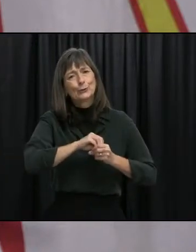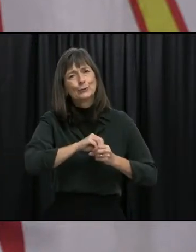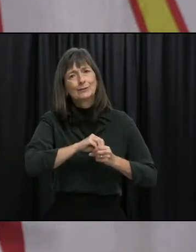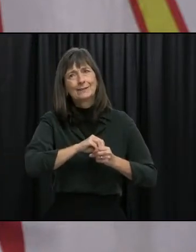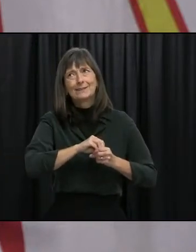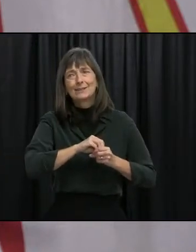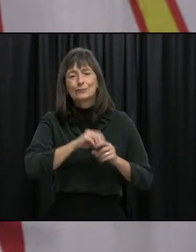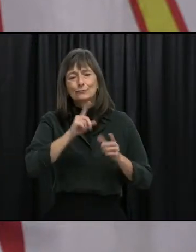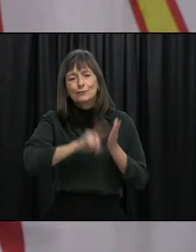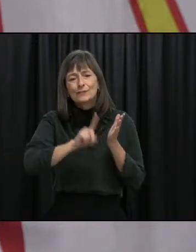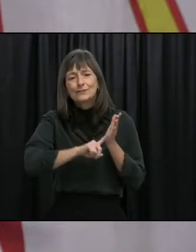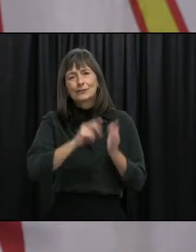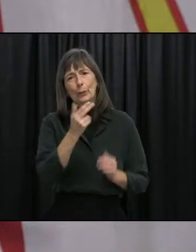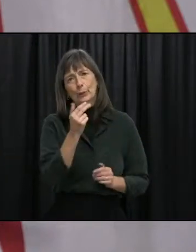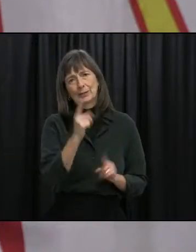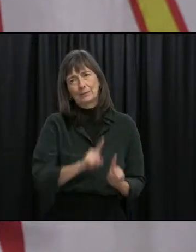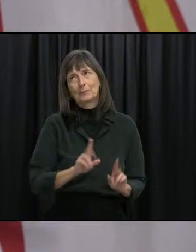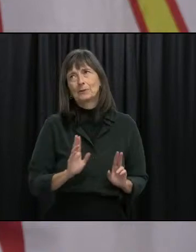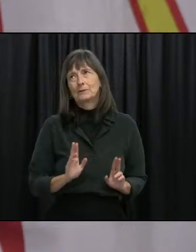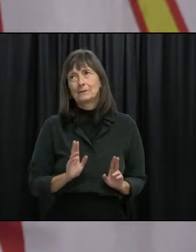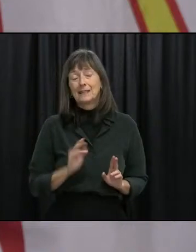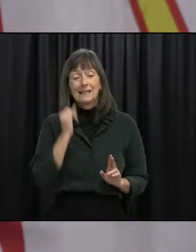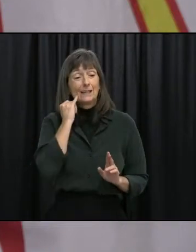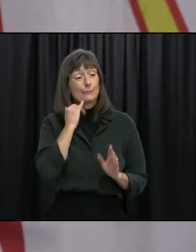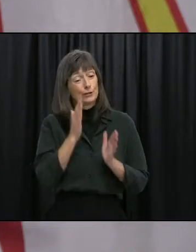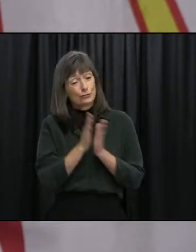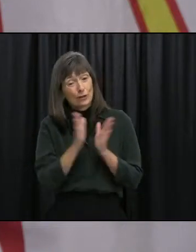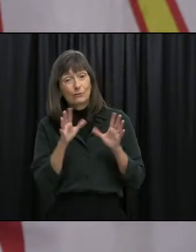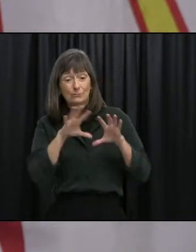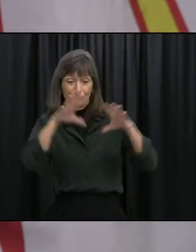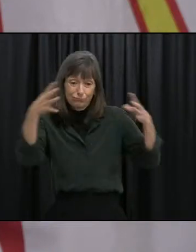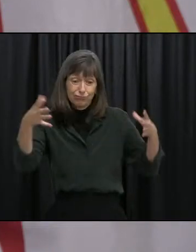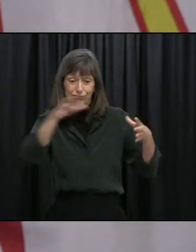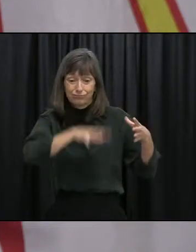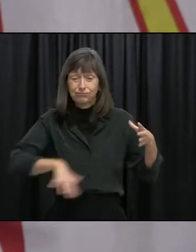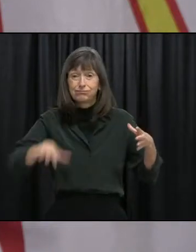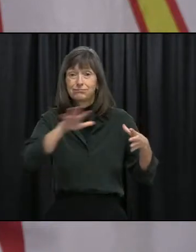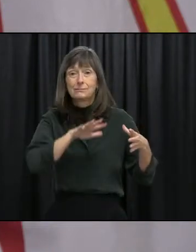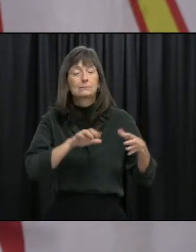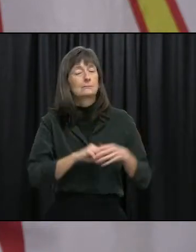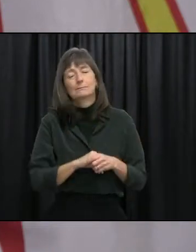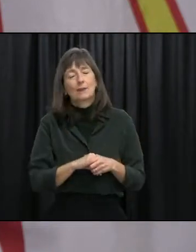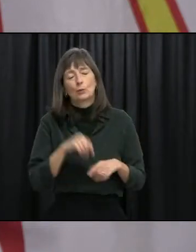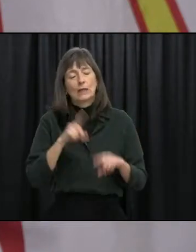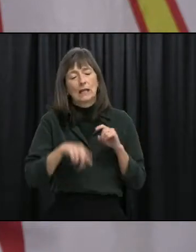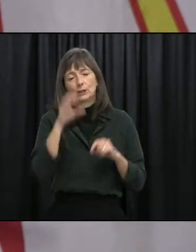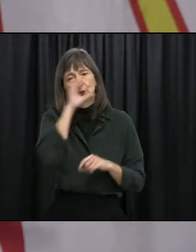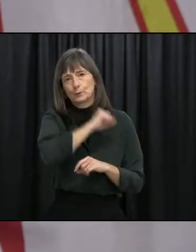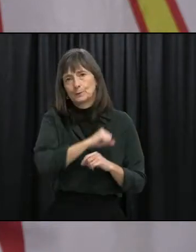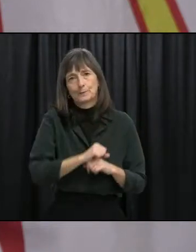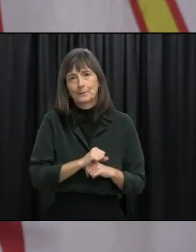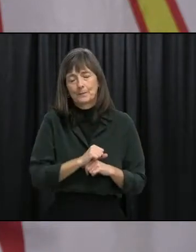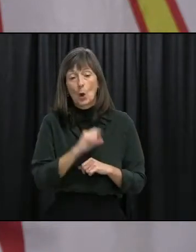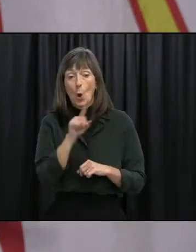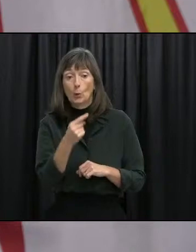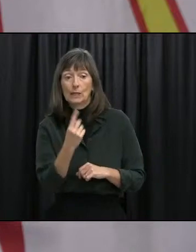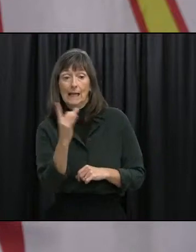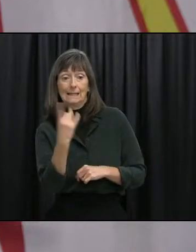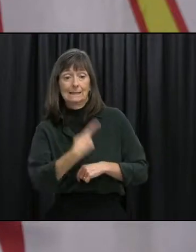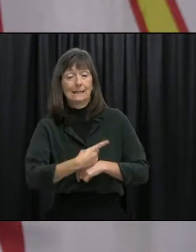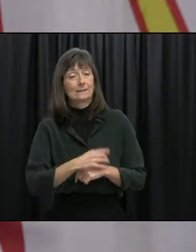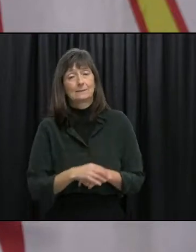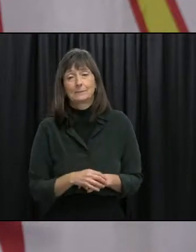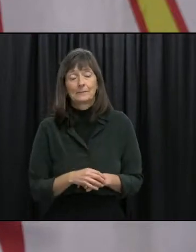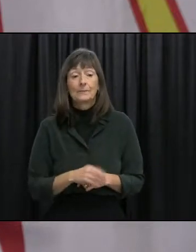look at that in larger numbers than just the number of people that we have here. And we also have to remember that some of those people who were